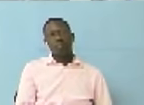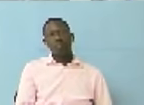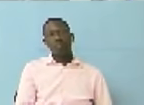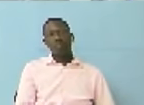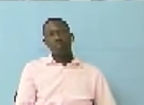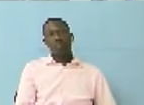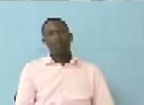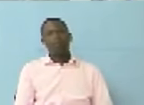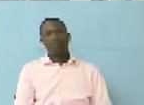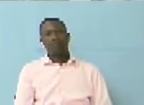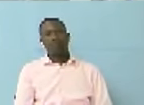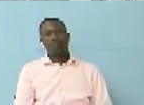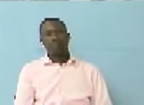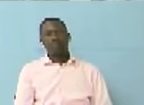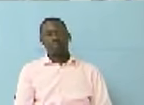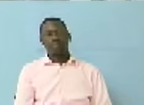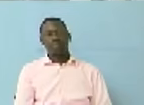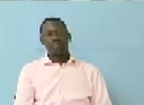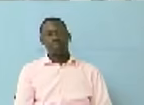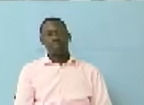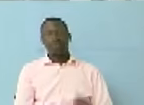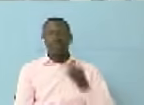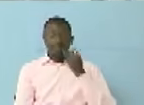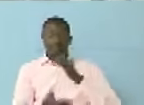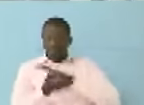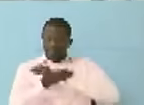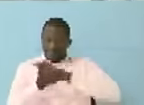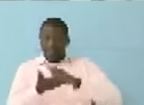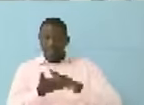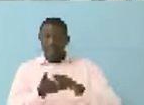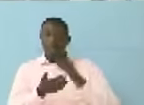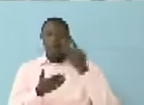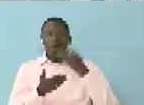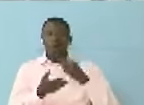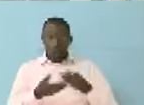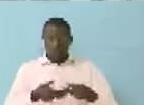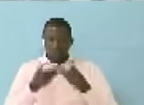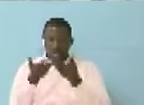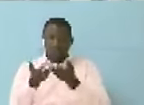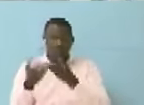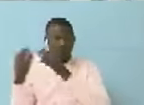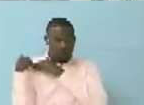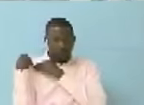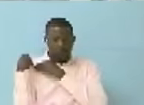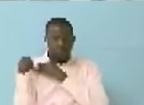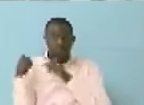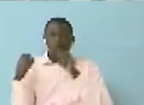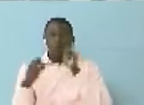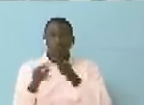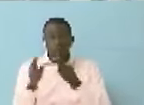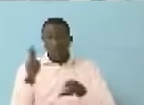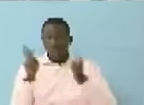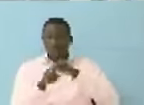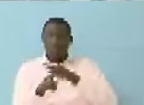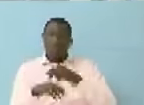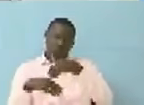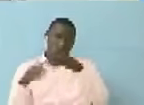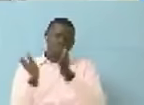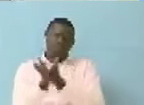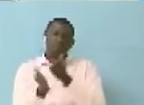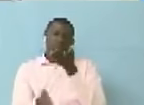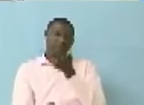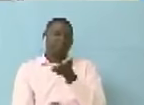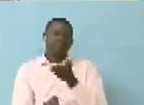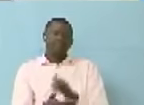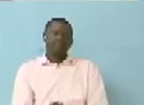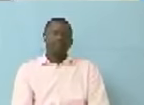when you assign a responsibility, ñi muto ñalti ni kamodi report back to that authority. Albe muru la wo kan kilimo le